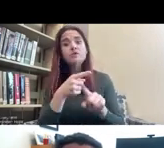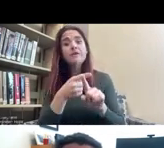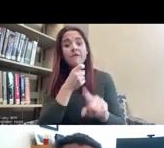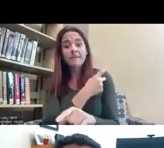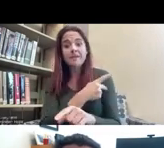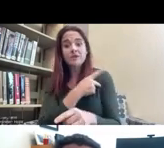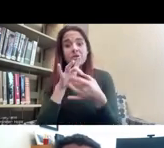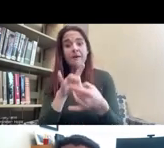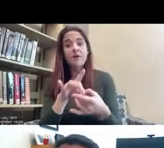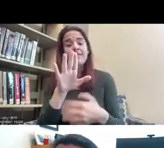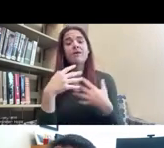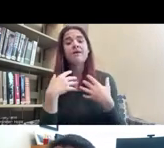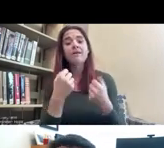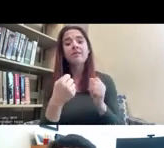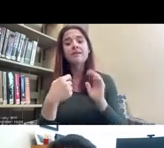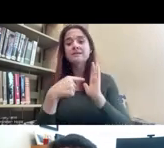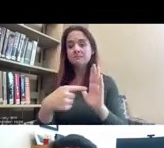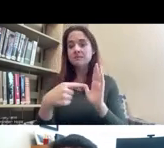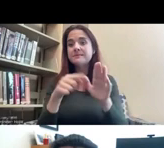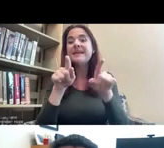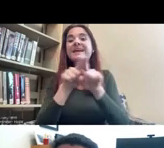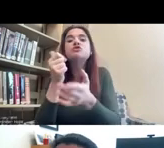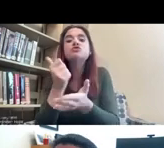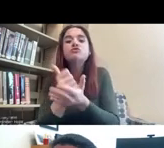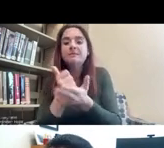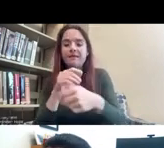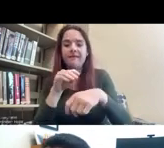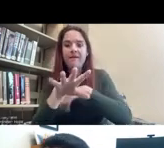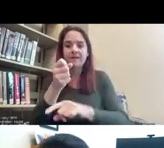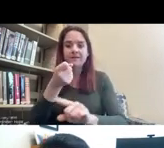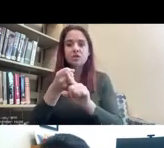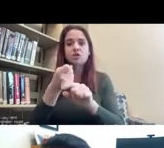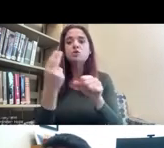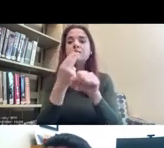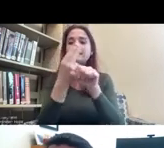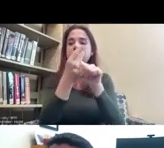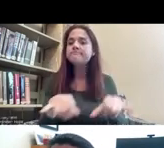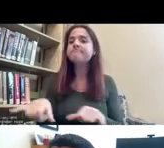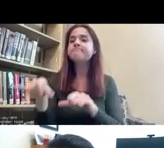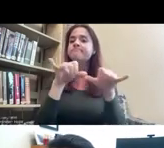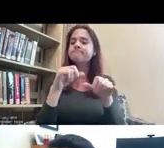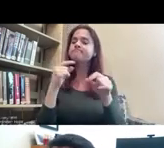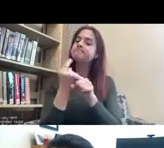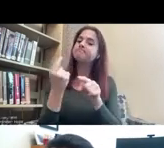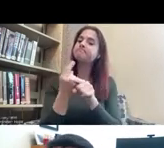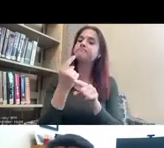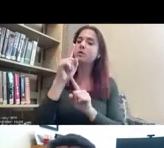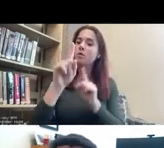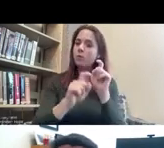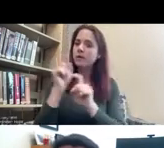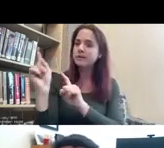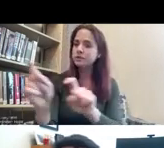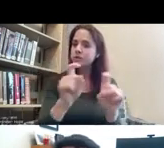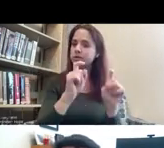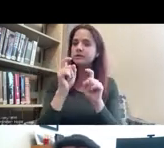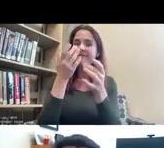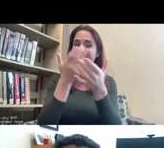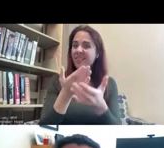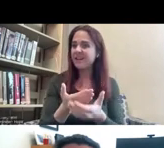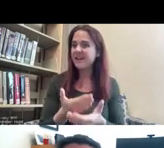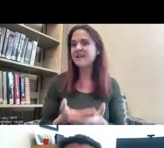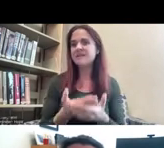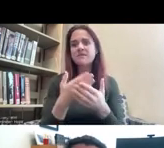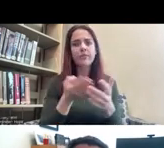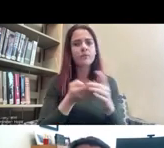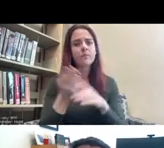their health symptoms and treatment effects using standardized questionnaires that have been validated in numerous research